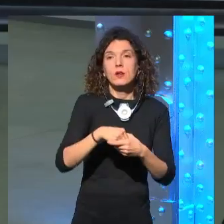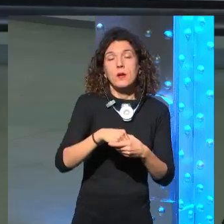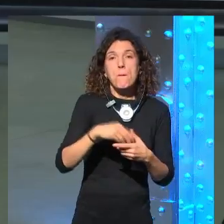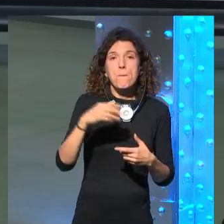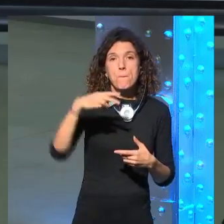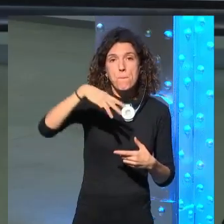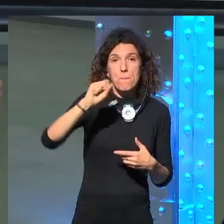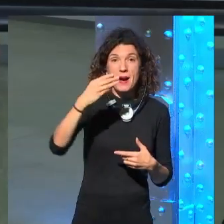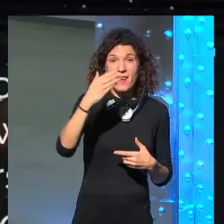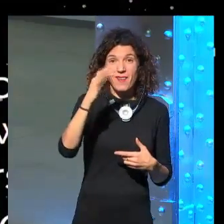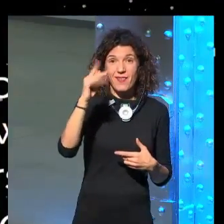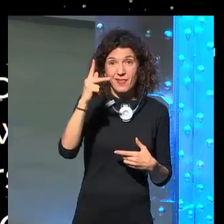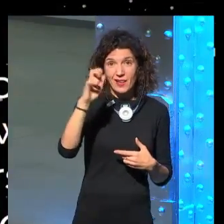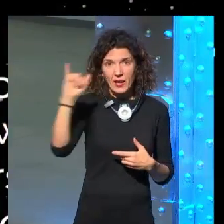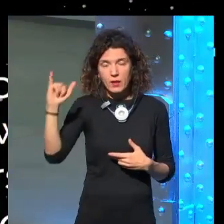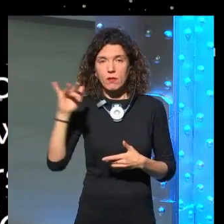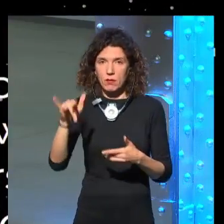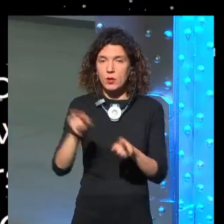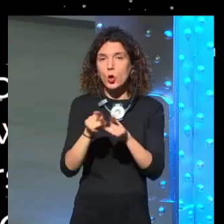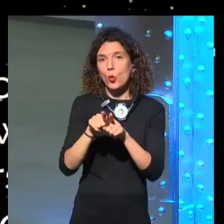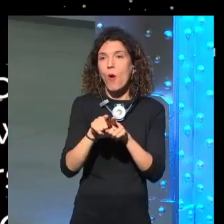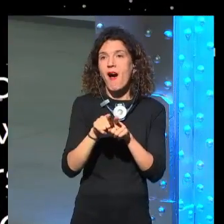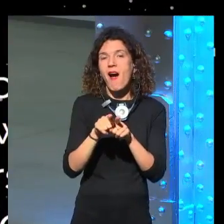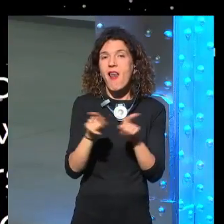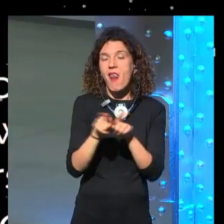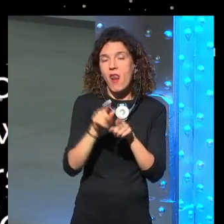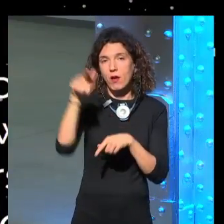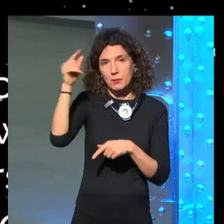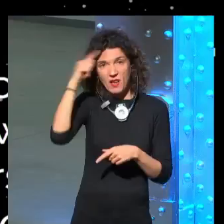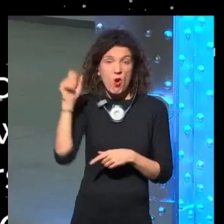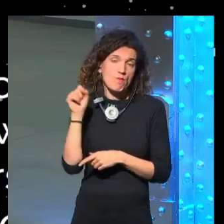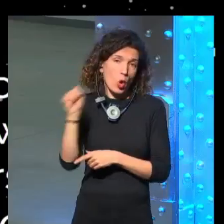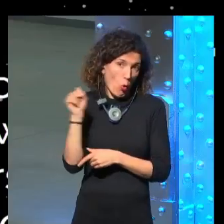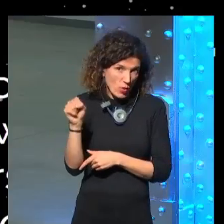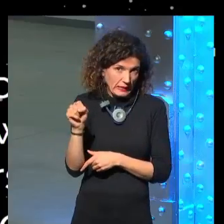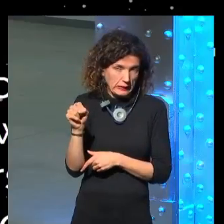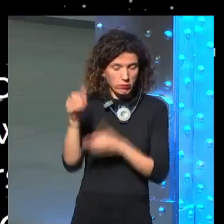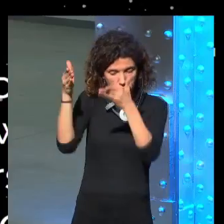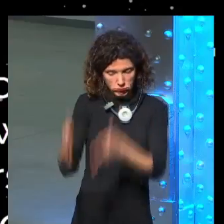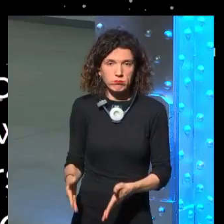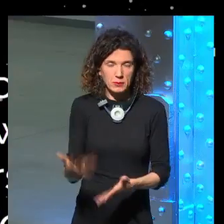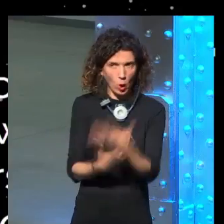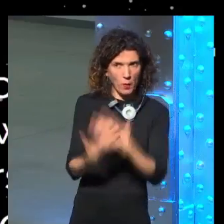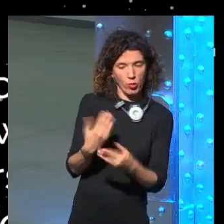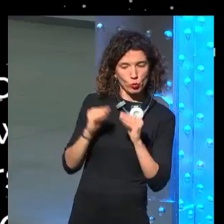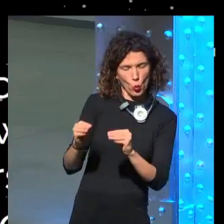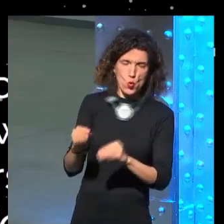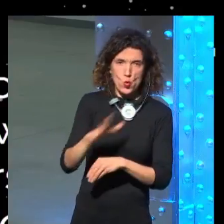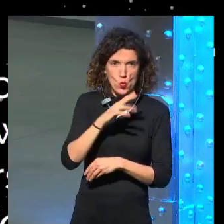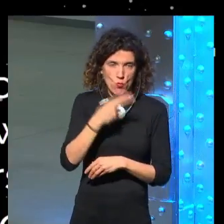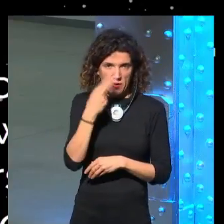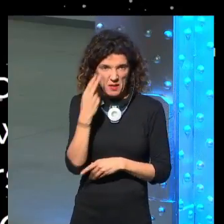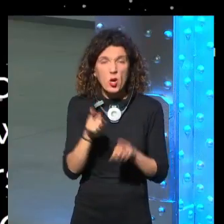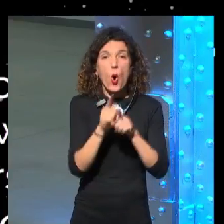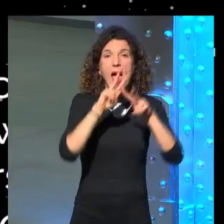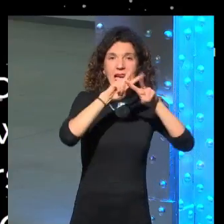Herbert McCabe, he's a Marxist theologian, which I thought was quite a cool combination. But he wrote a lot of essays about